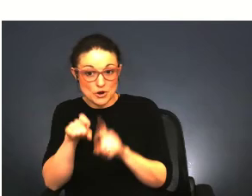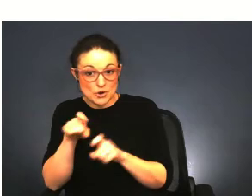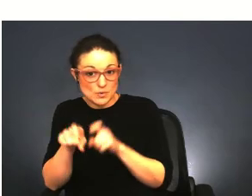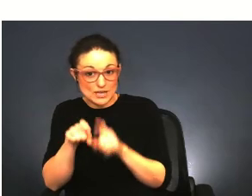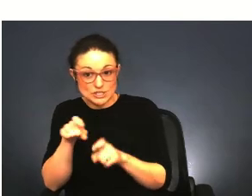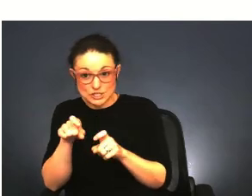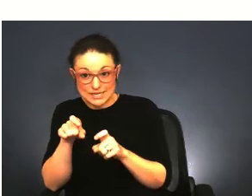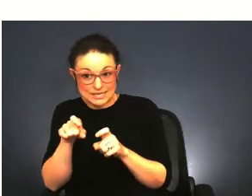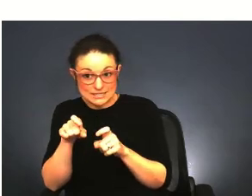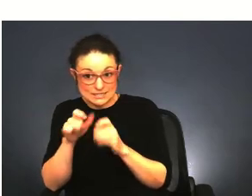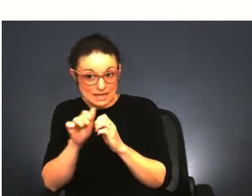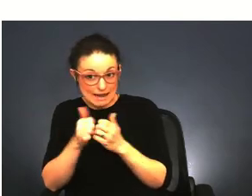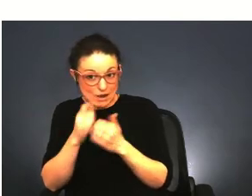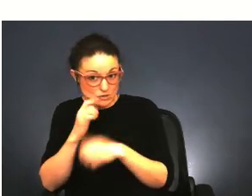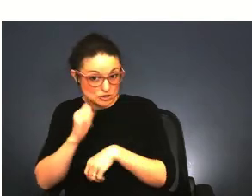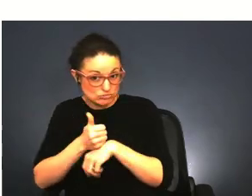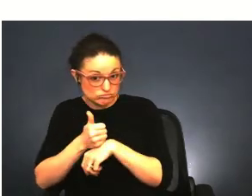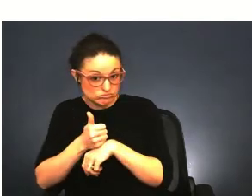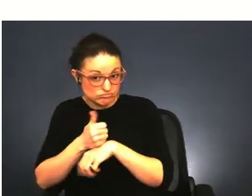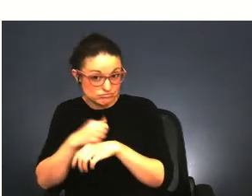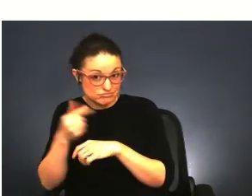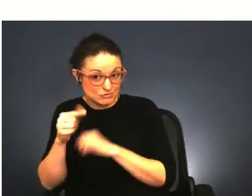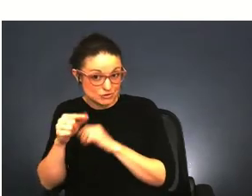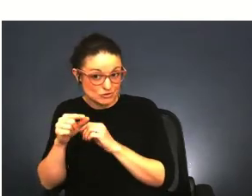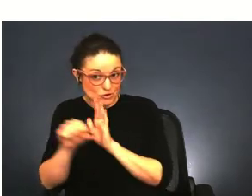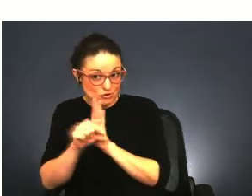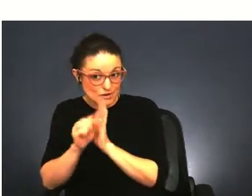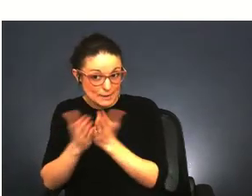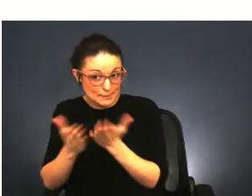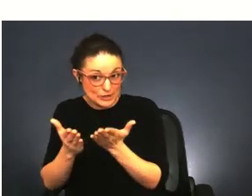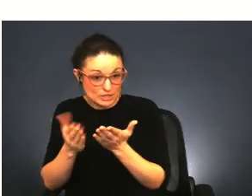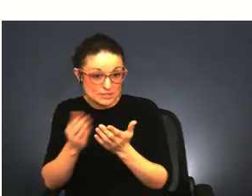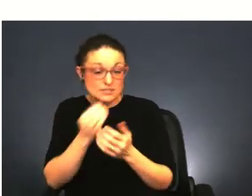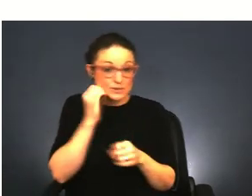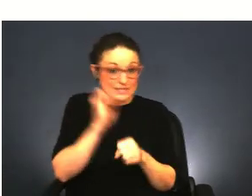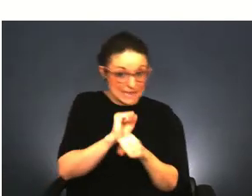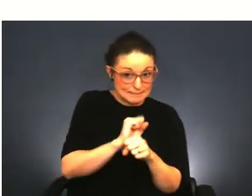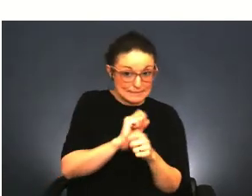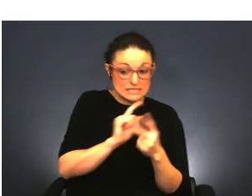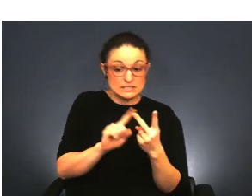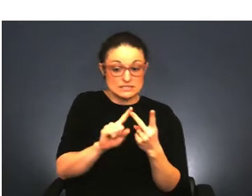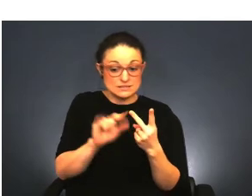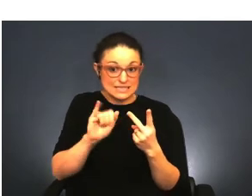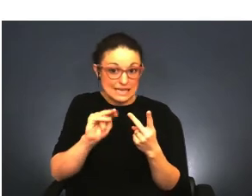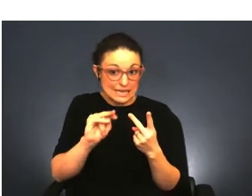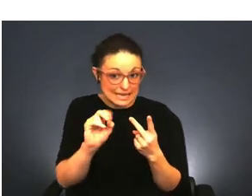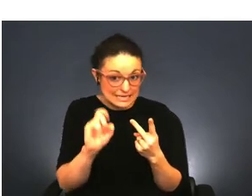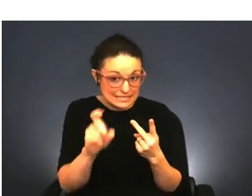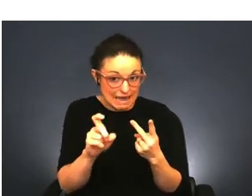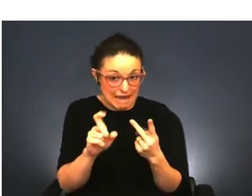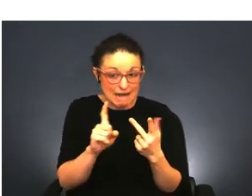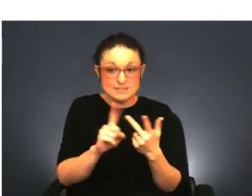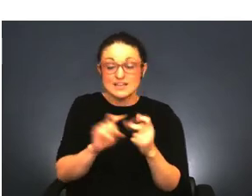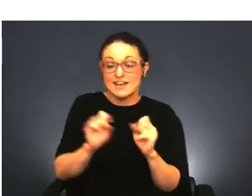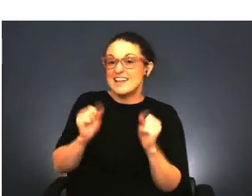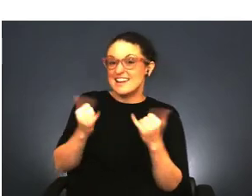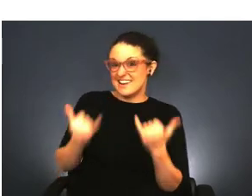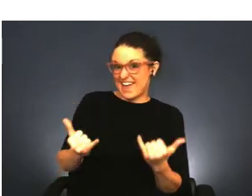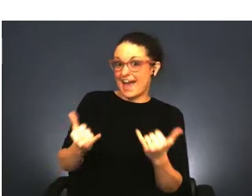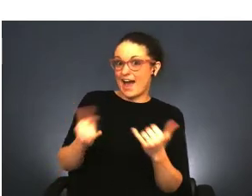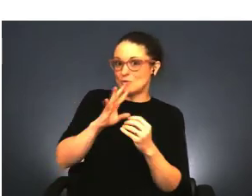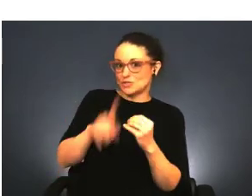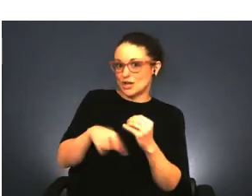build your gradebook, assignments, the assignment index, then I can start to talk about